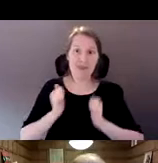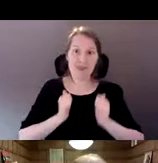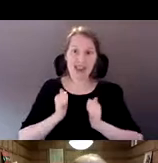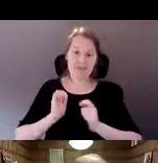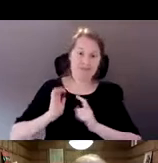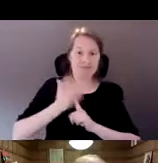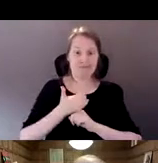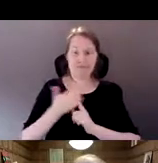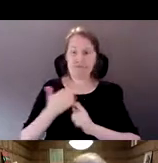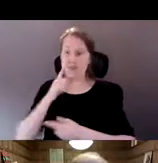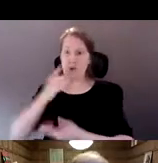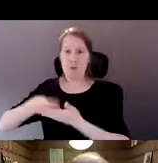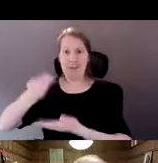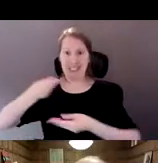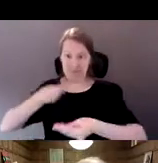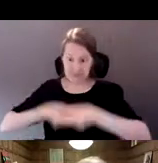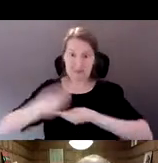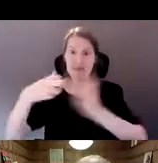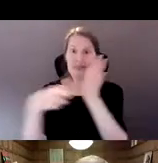in exchange for cash,